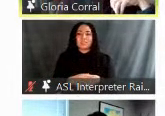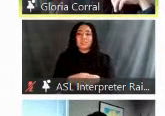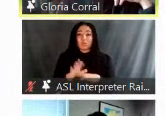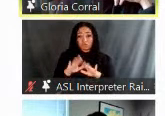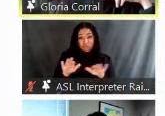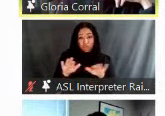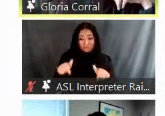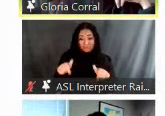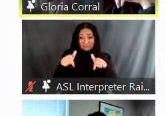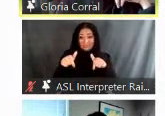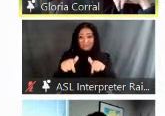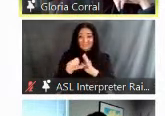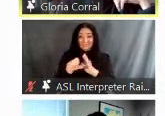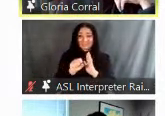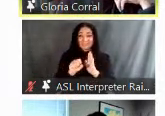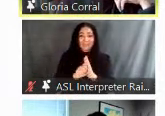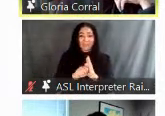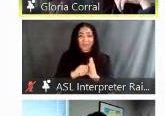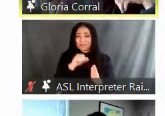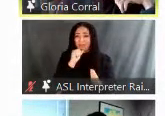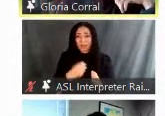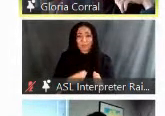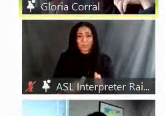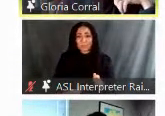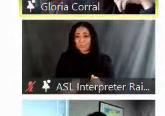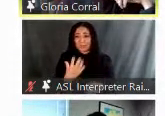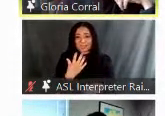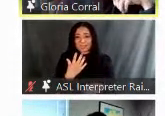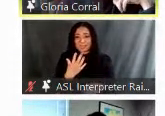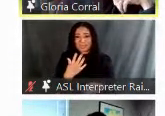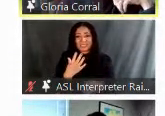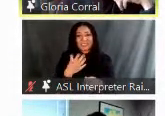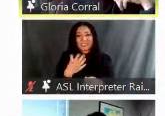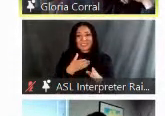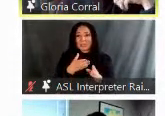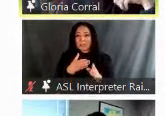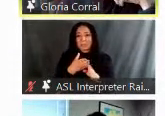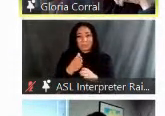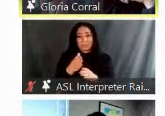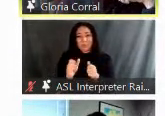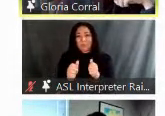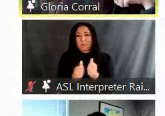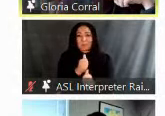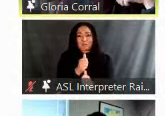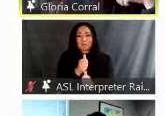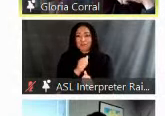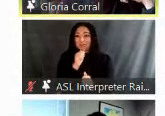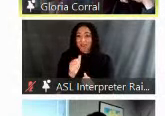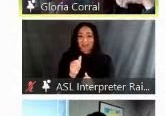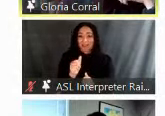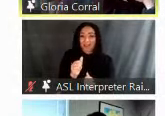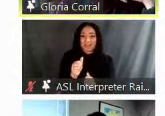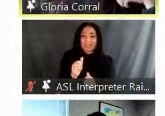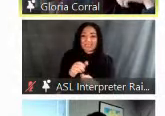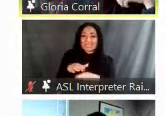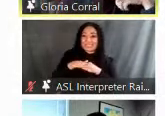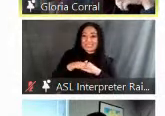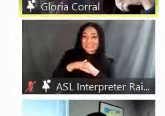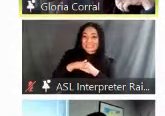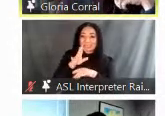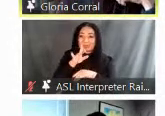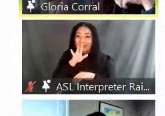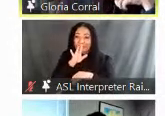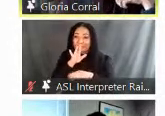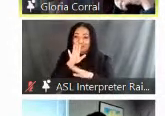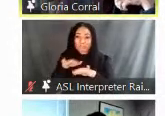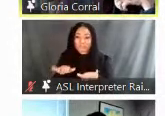this state are not white, predominantly not white, and they are predominantly not English dominant